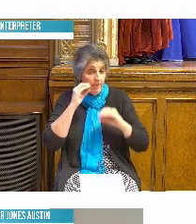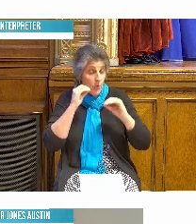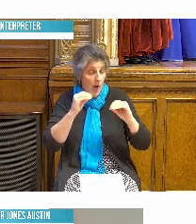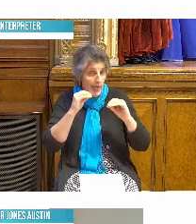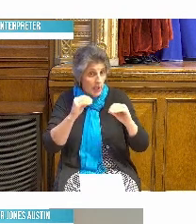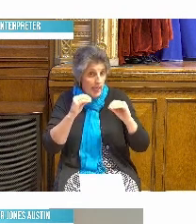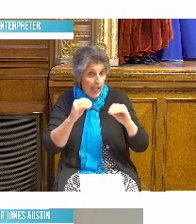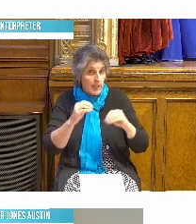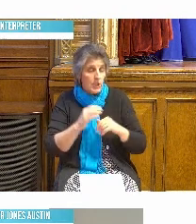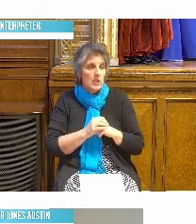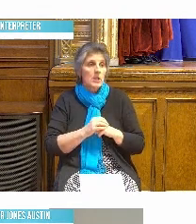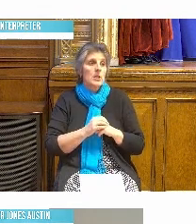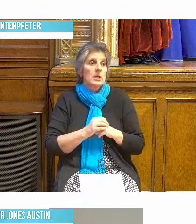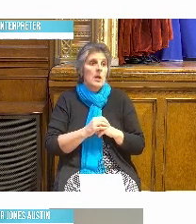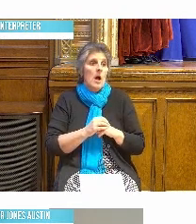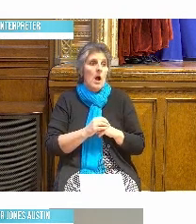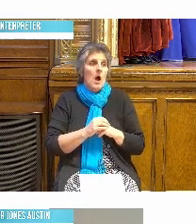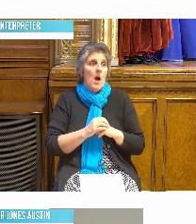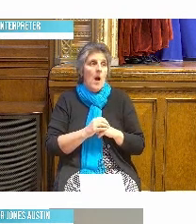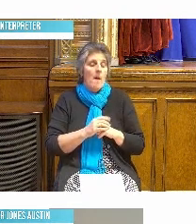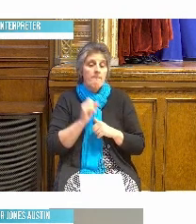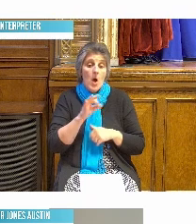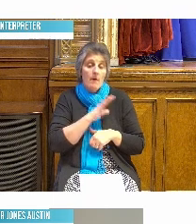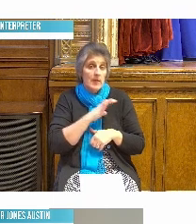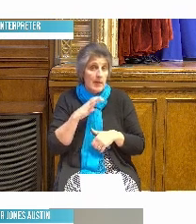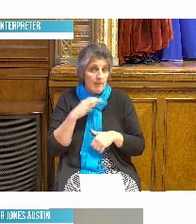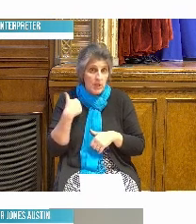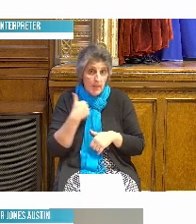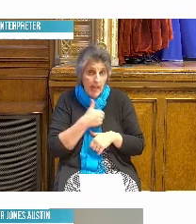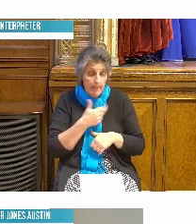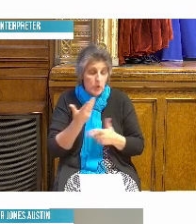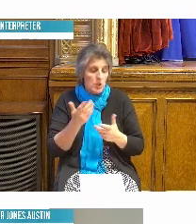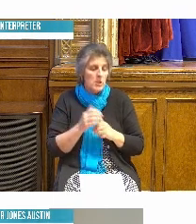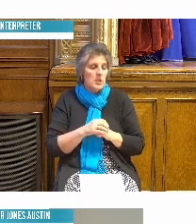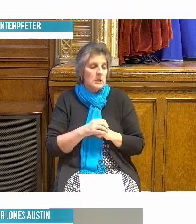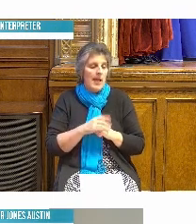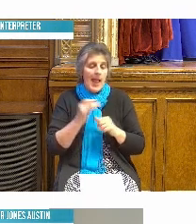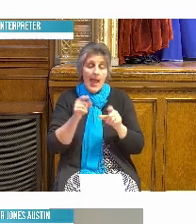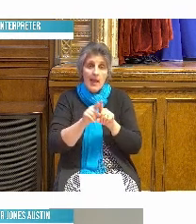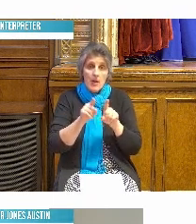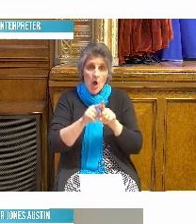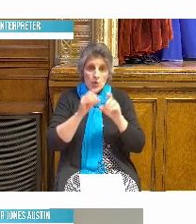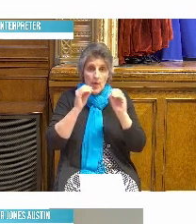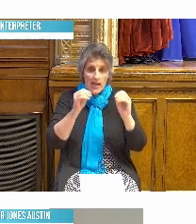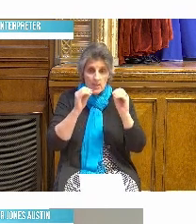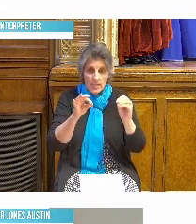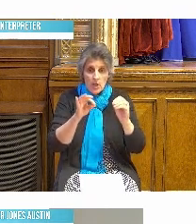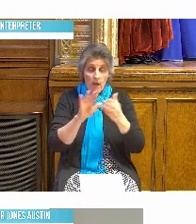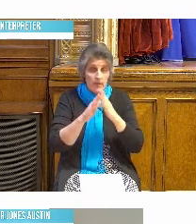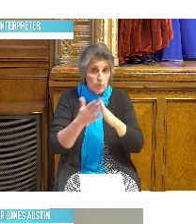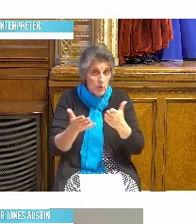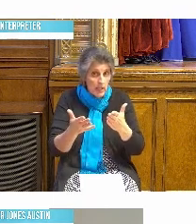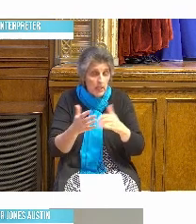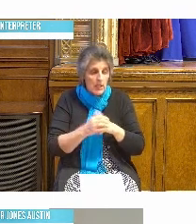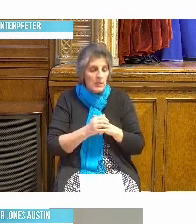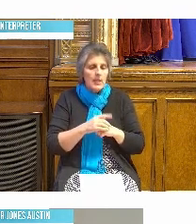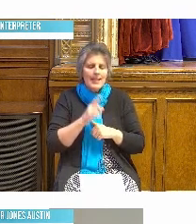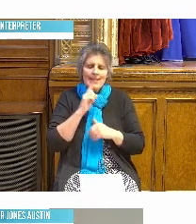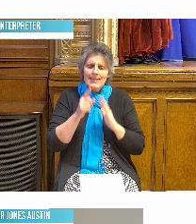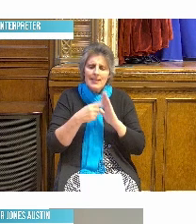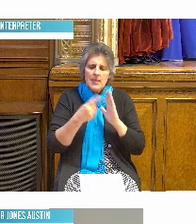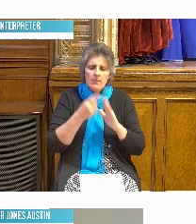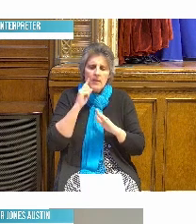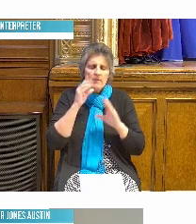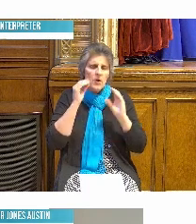education of the commission members as well as education of the community? Is it sometimes